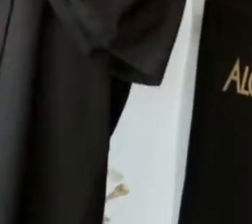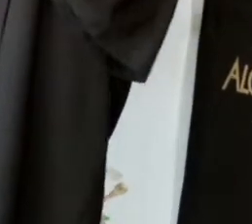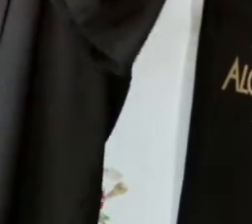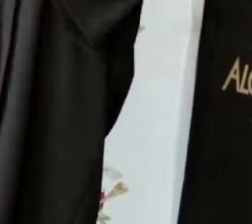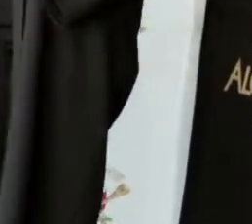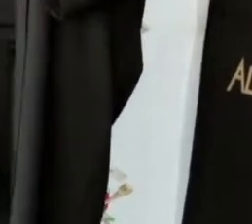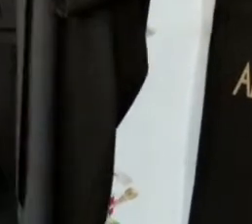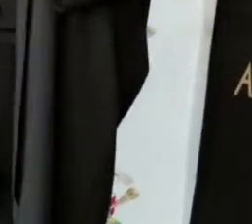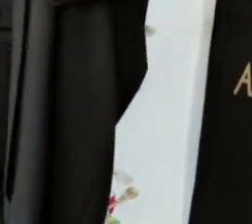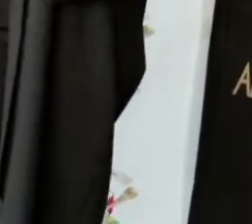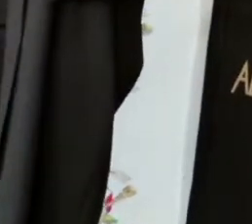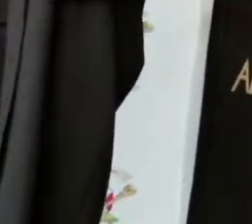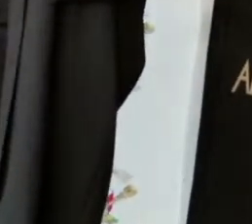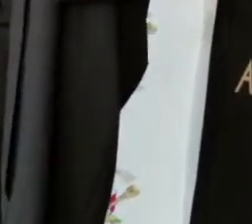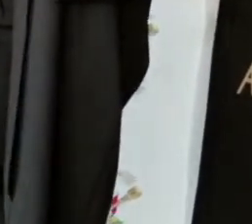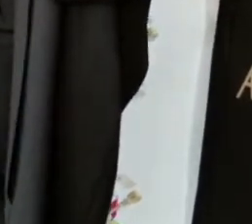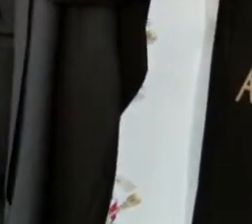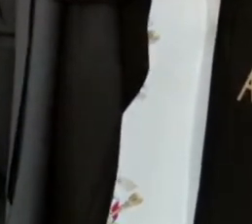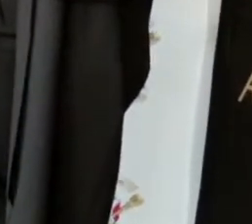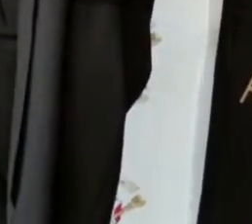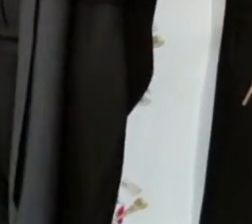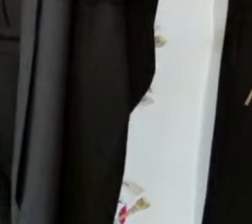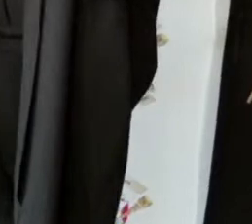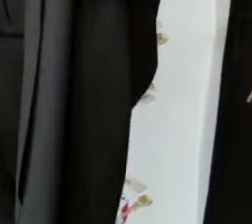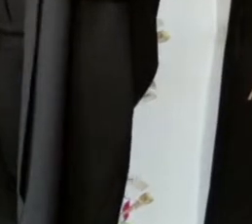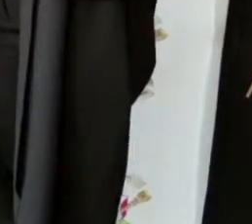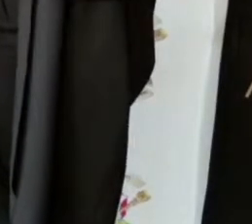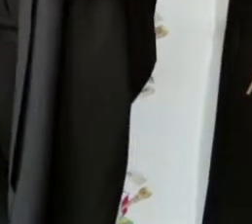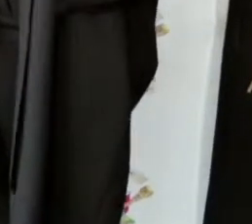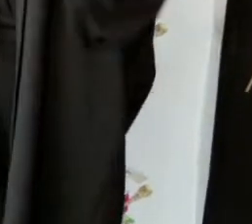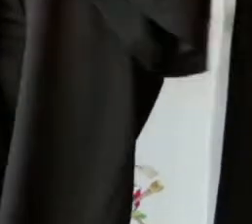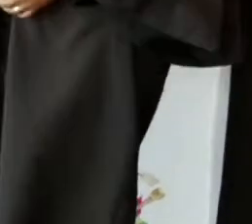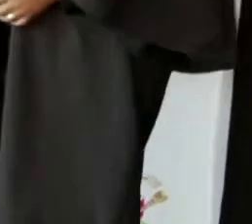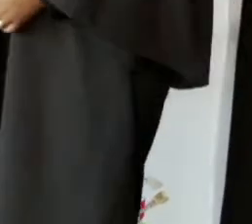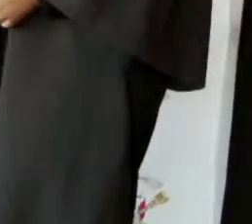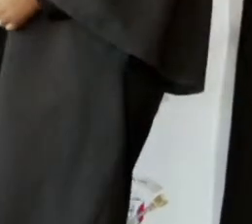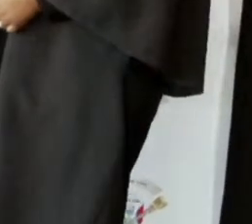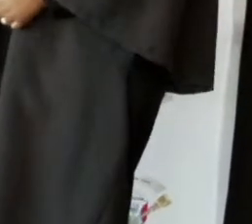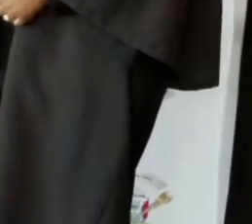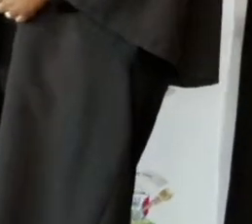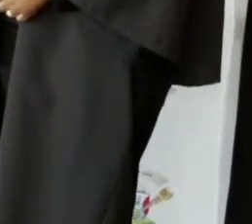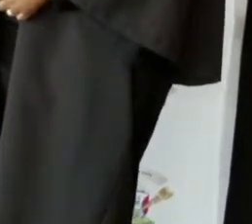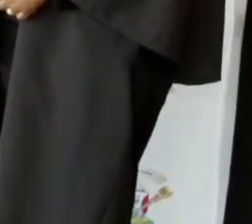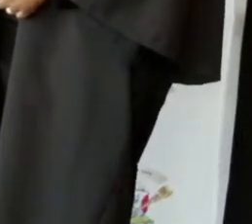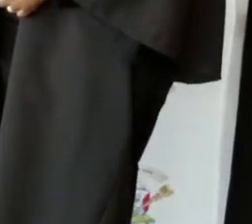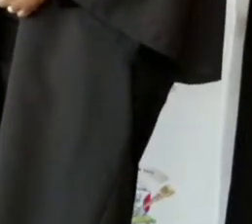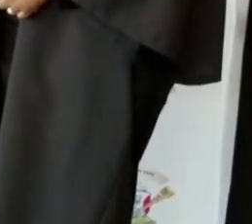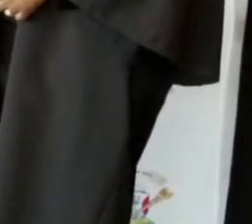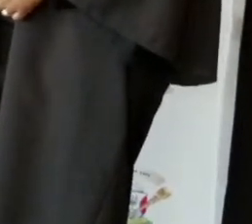Bati Ngukaba Kabembizayo, Mr. Tembekile Mzanzi,